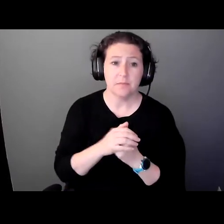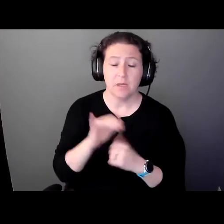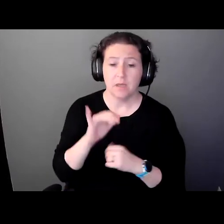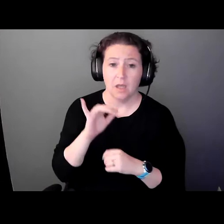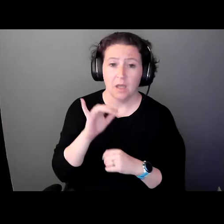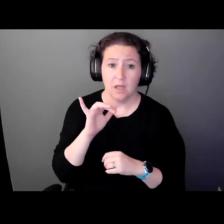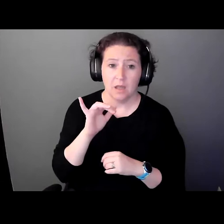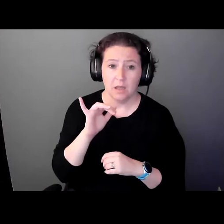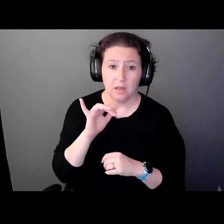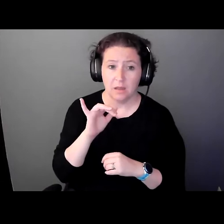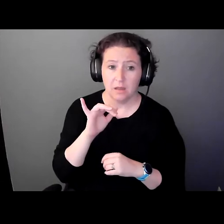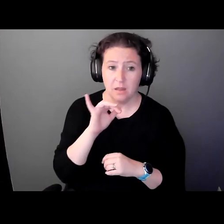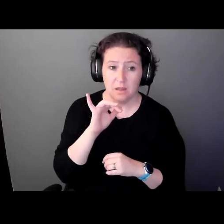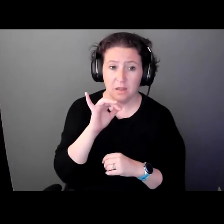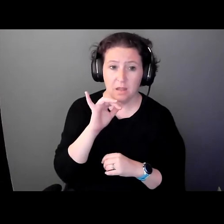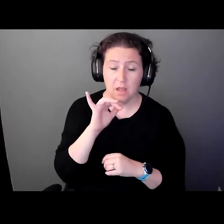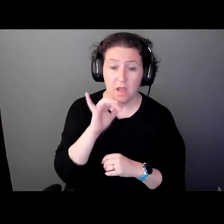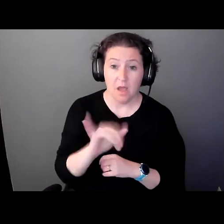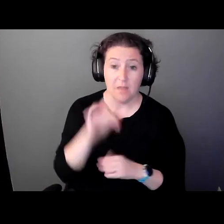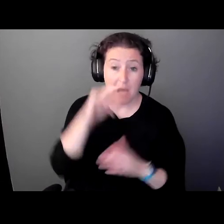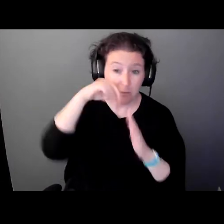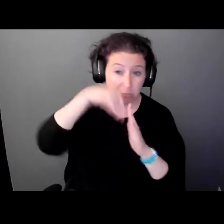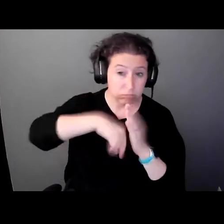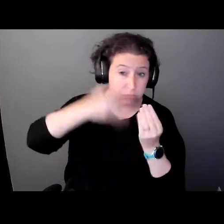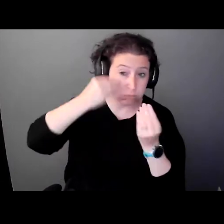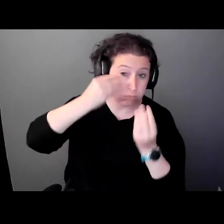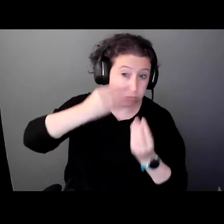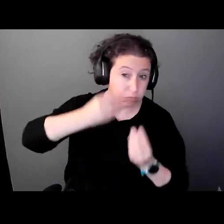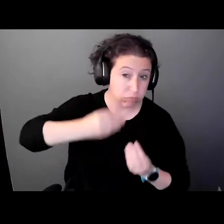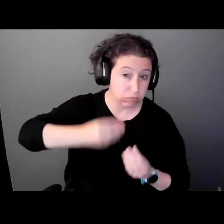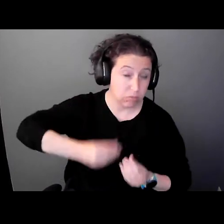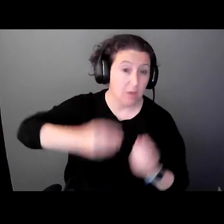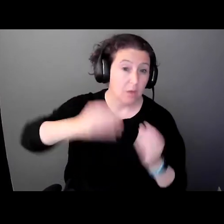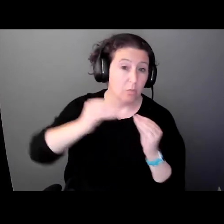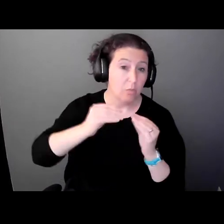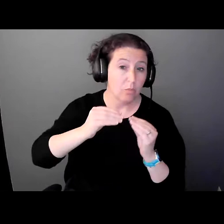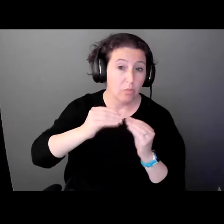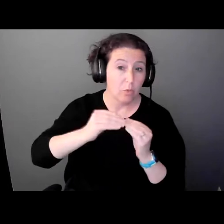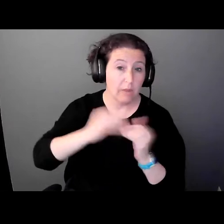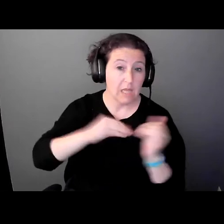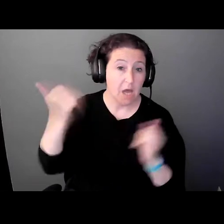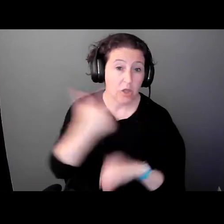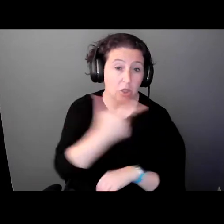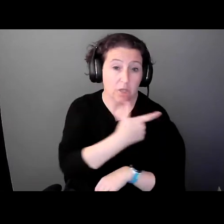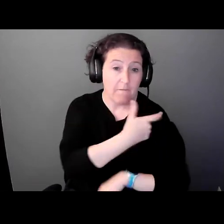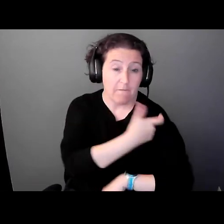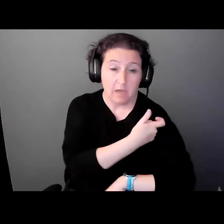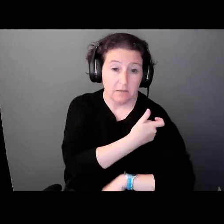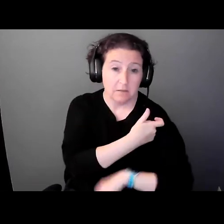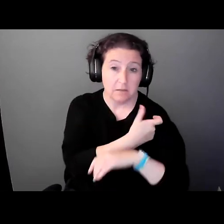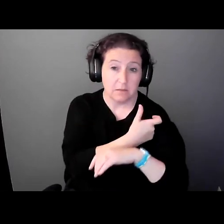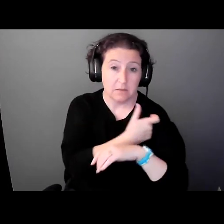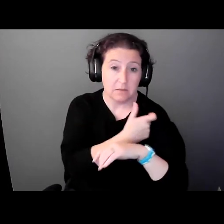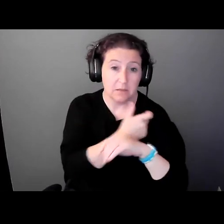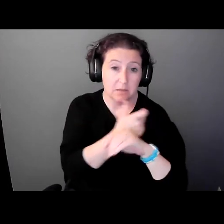of common serious vaccine side effects. So it was a median follow-up of over 2